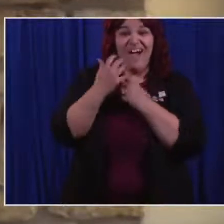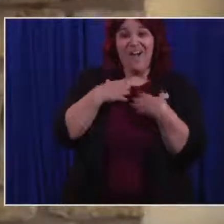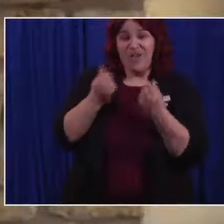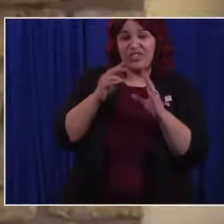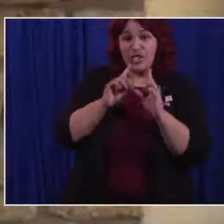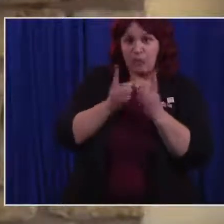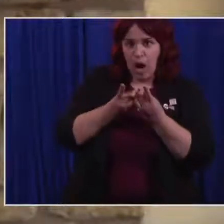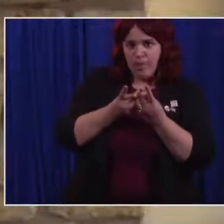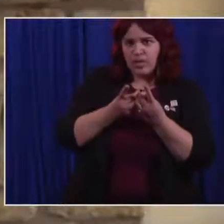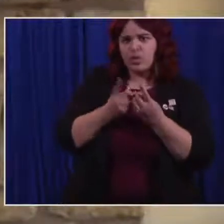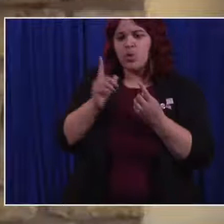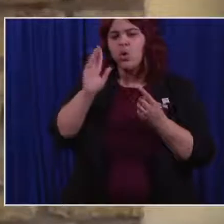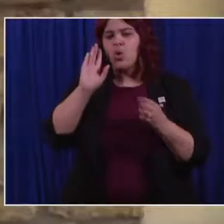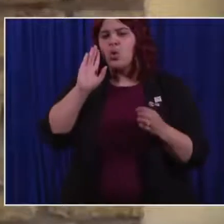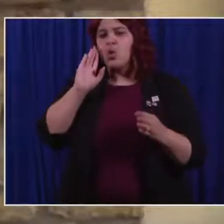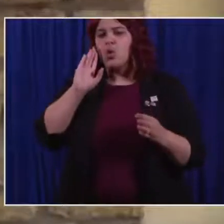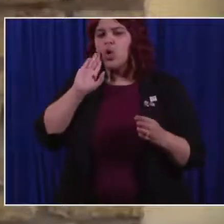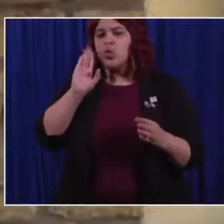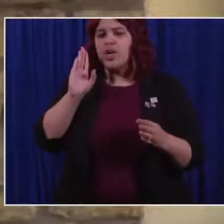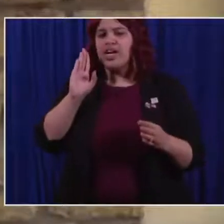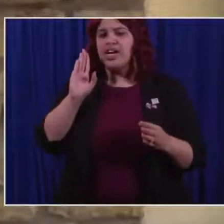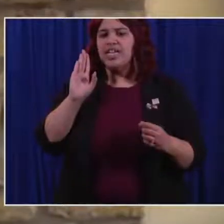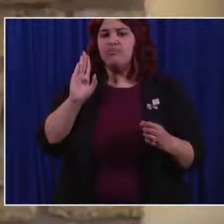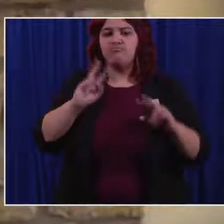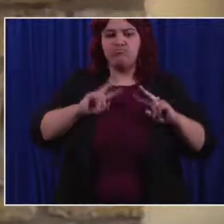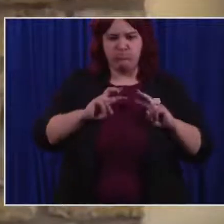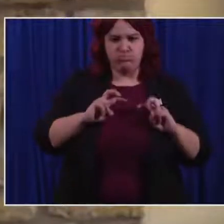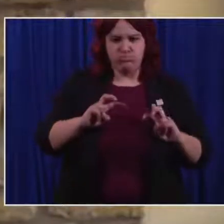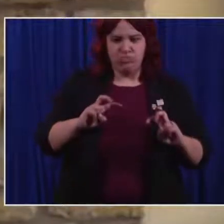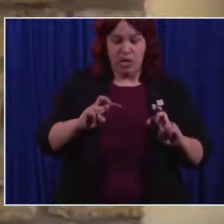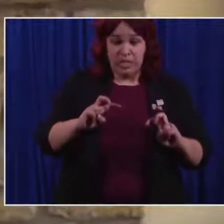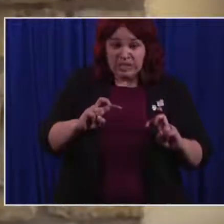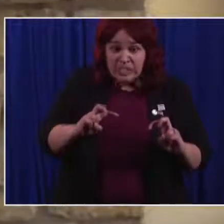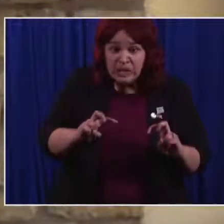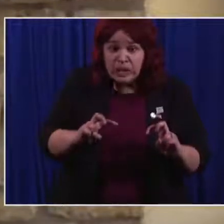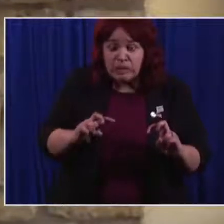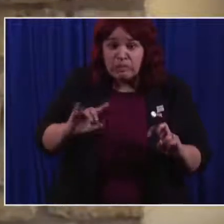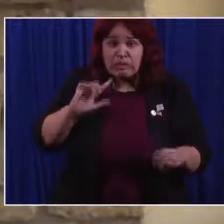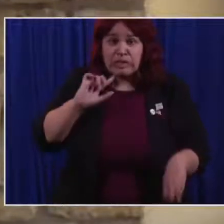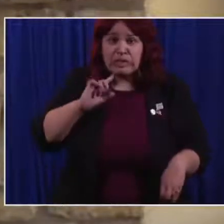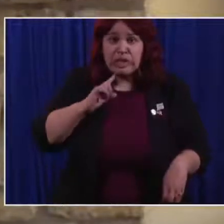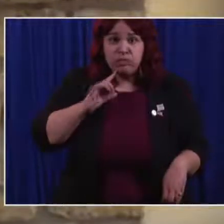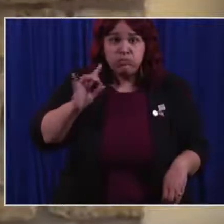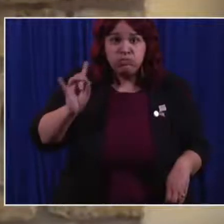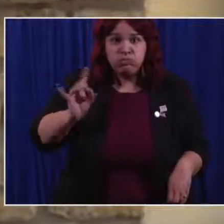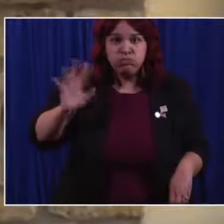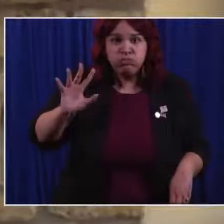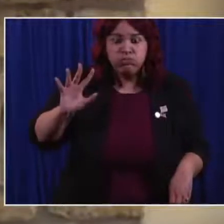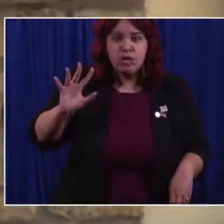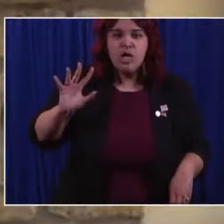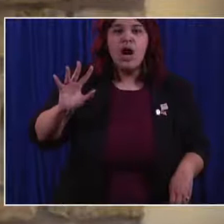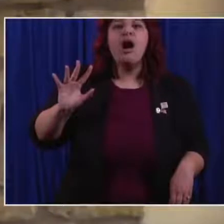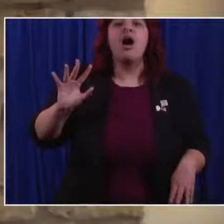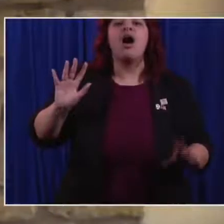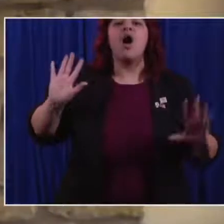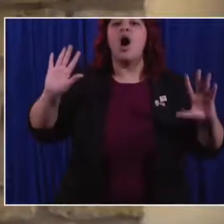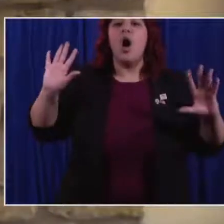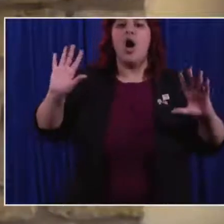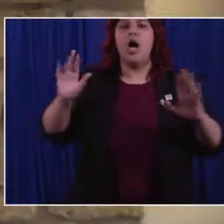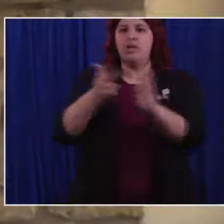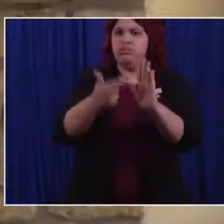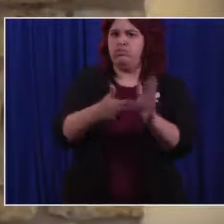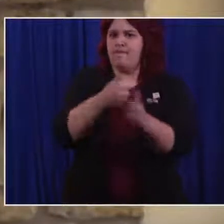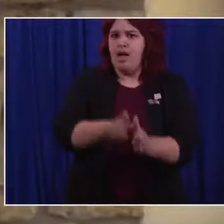They'd have to see something really unique to that county. And while we certainly have seen,